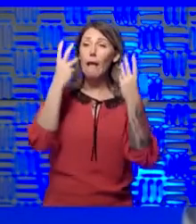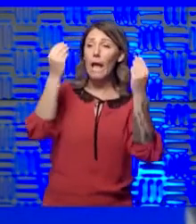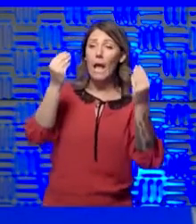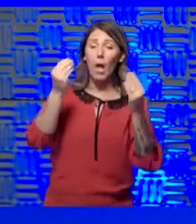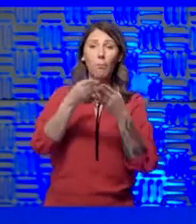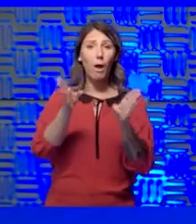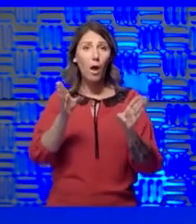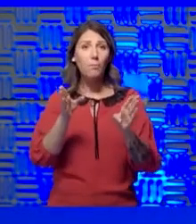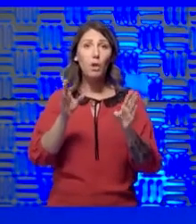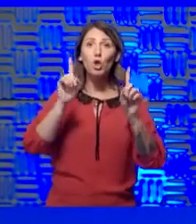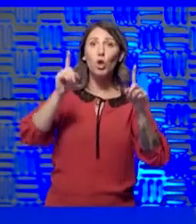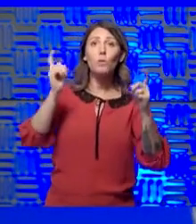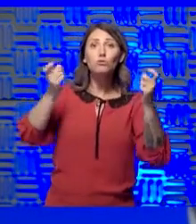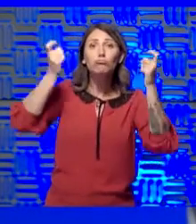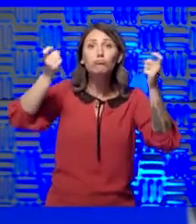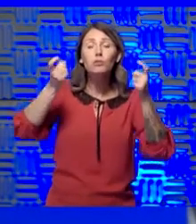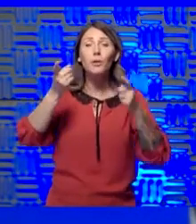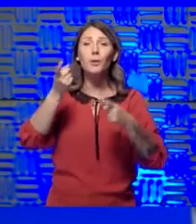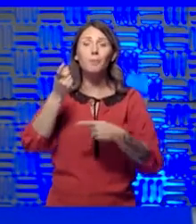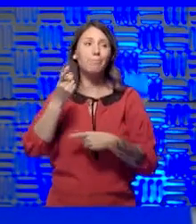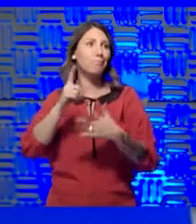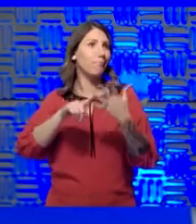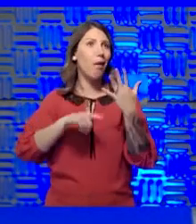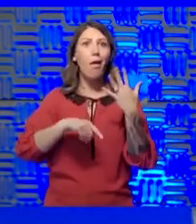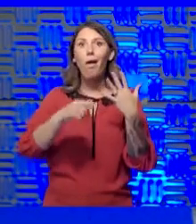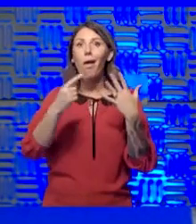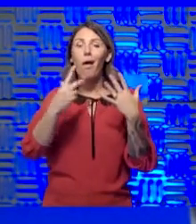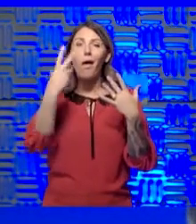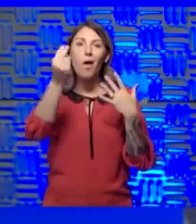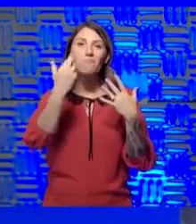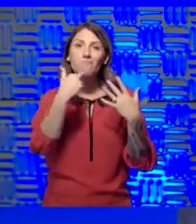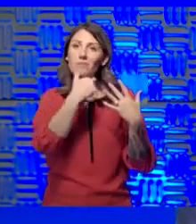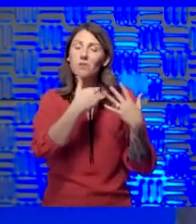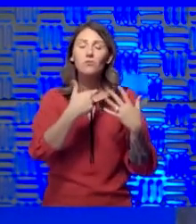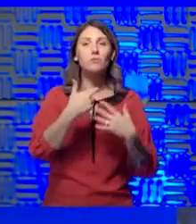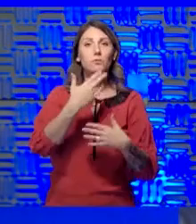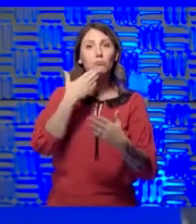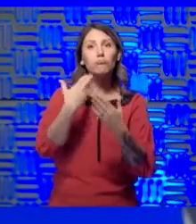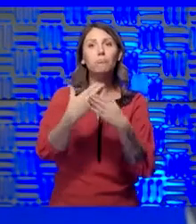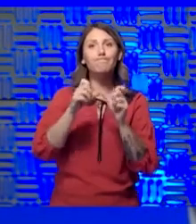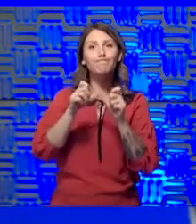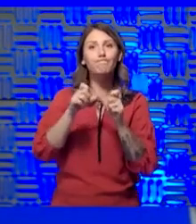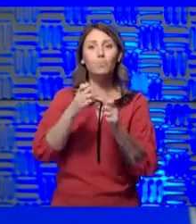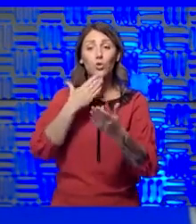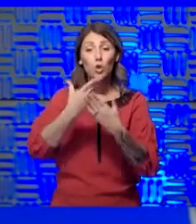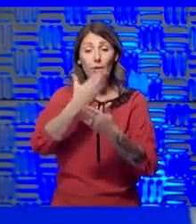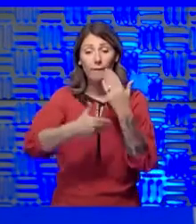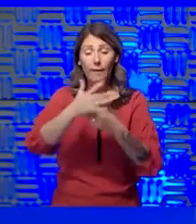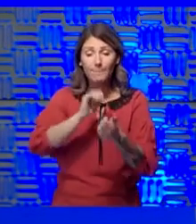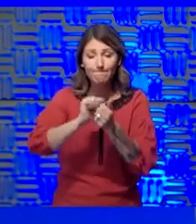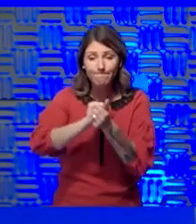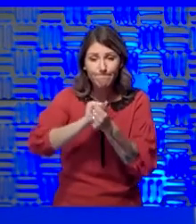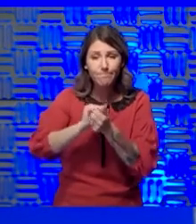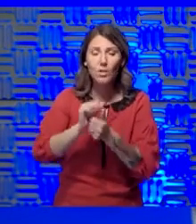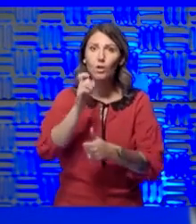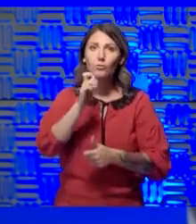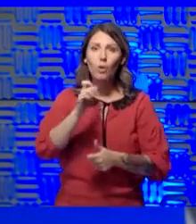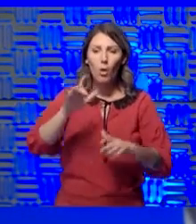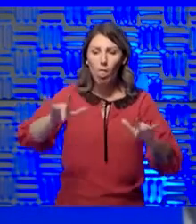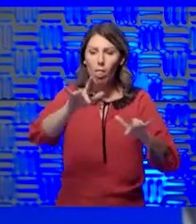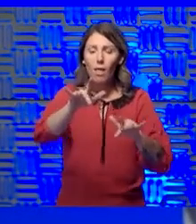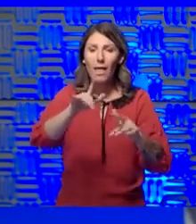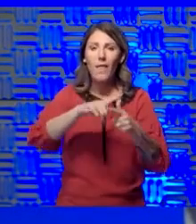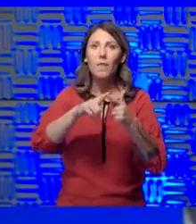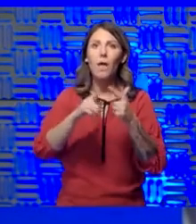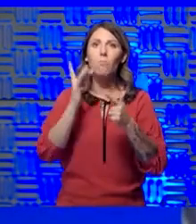out at restaurants, it's important to continue to maintain good hand hygiene. Do not touch your face while you're out in public unless